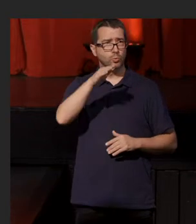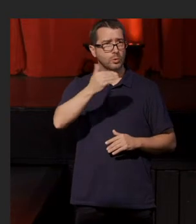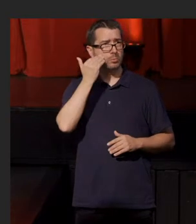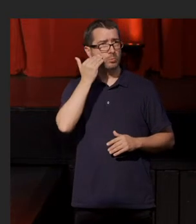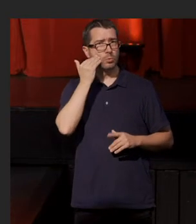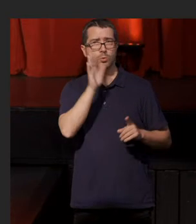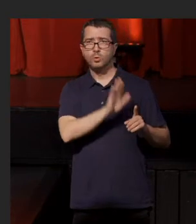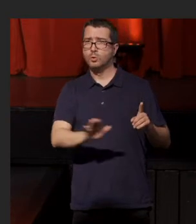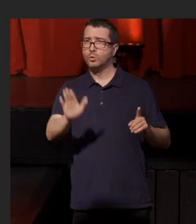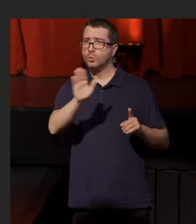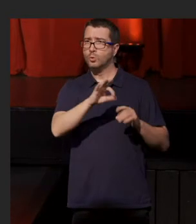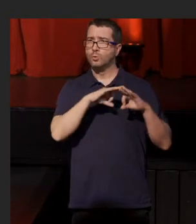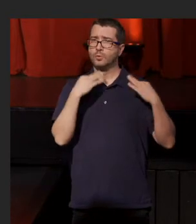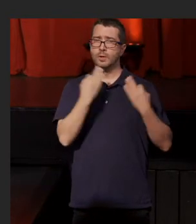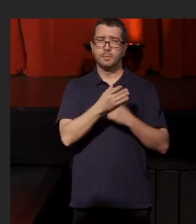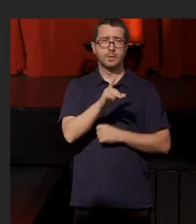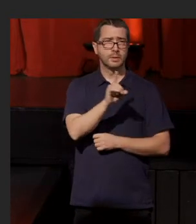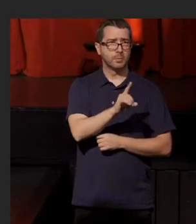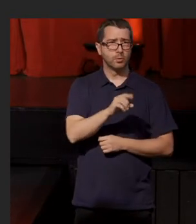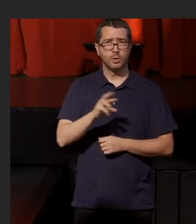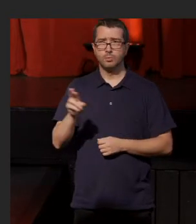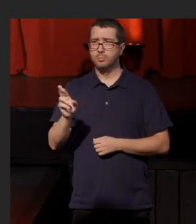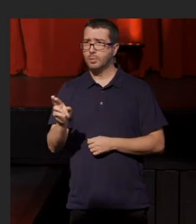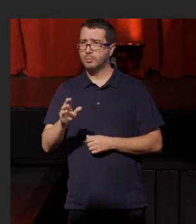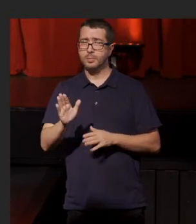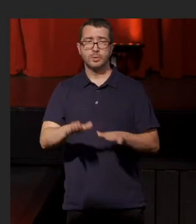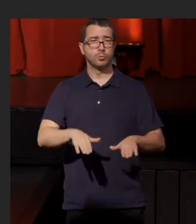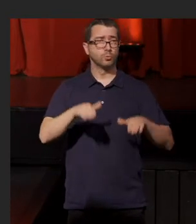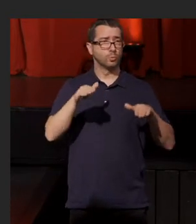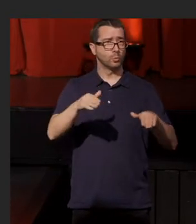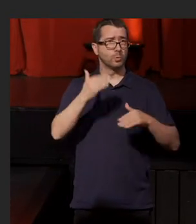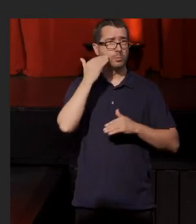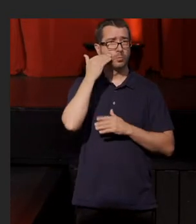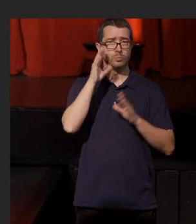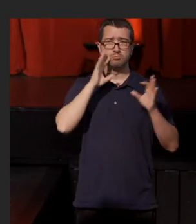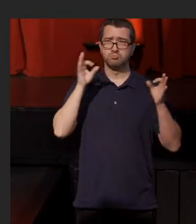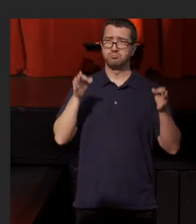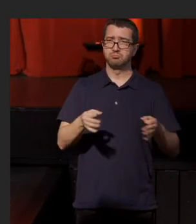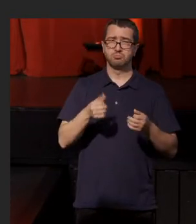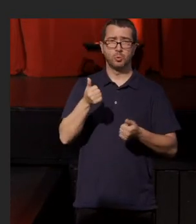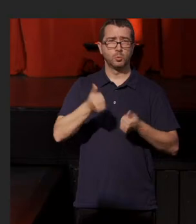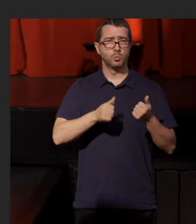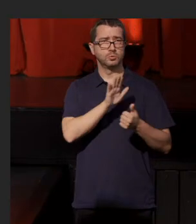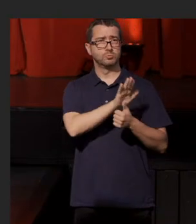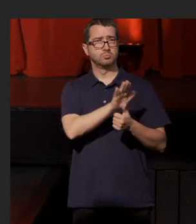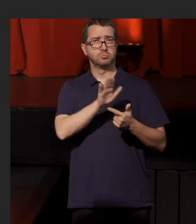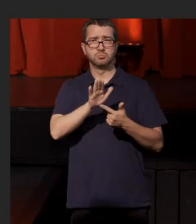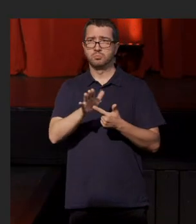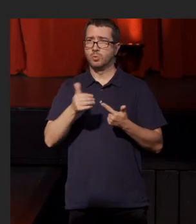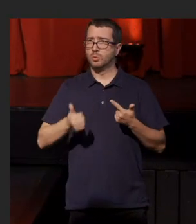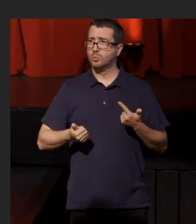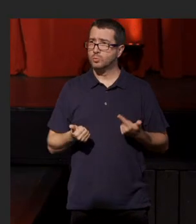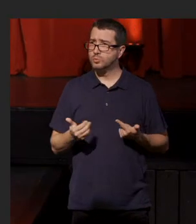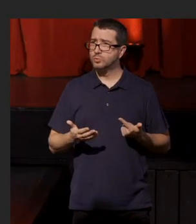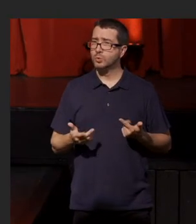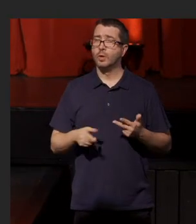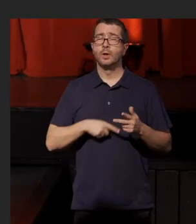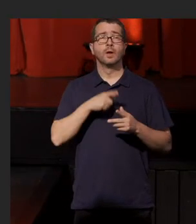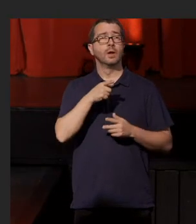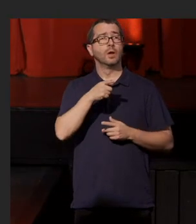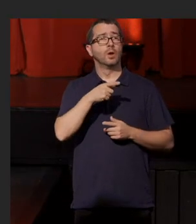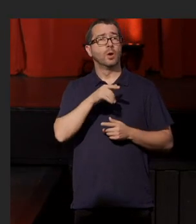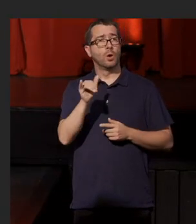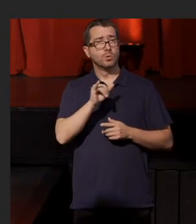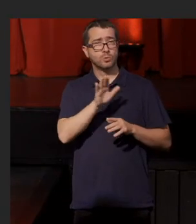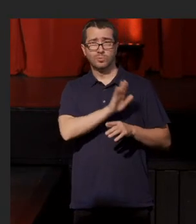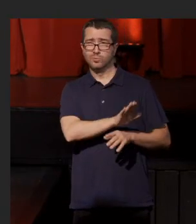is Democrat or Republican. You grew up knowing you were gonna have to make a choice of which one you were. You grew up in a system